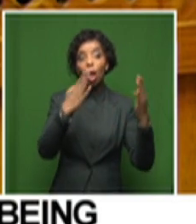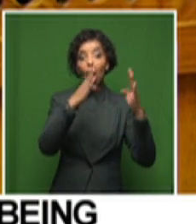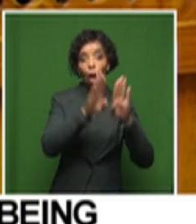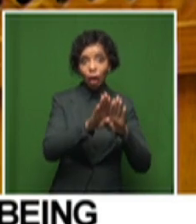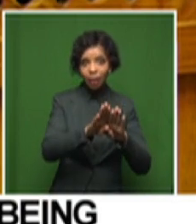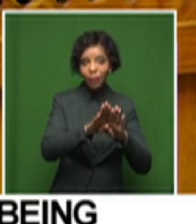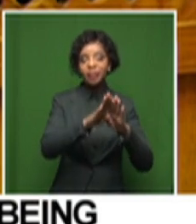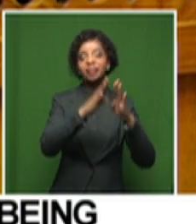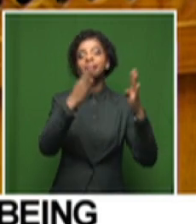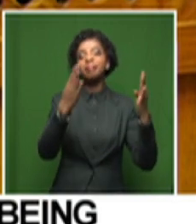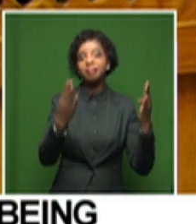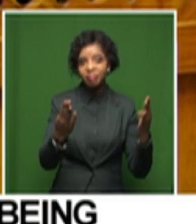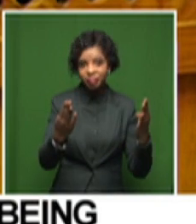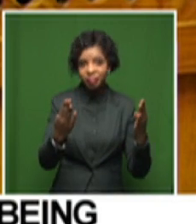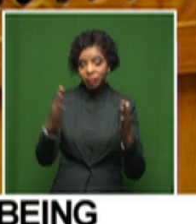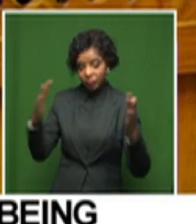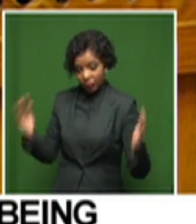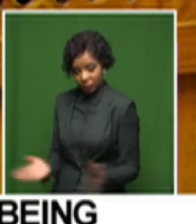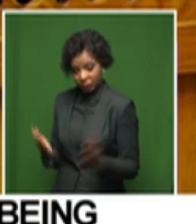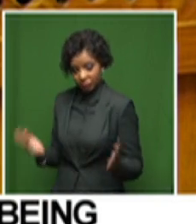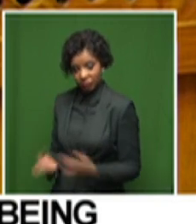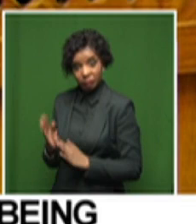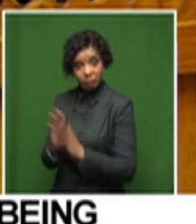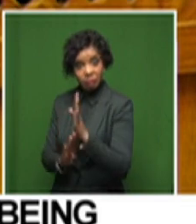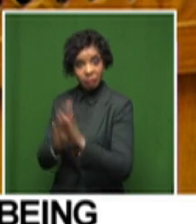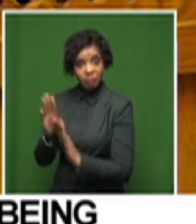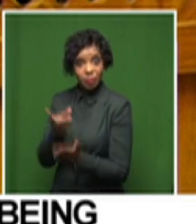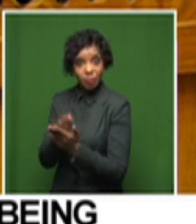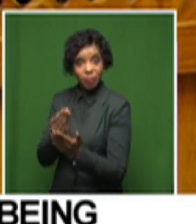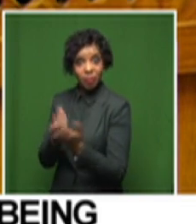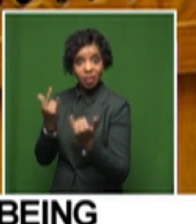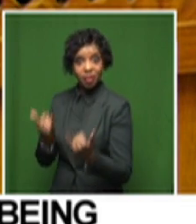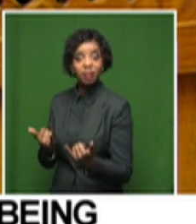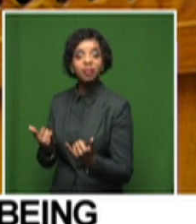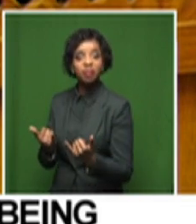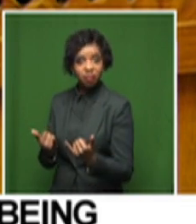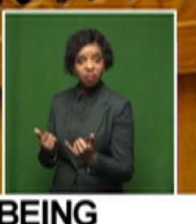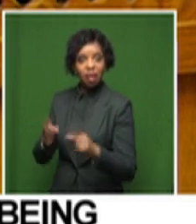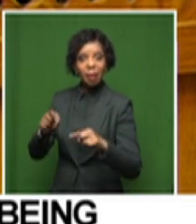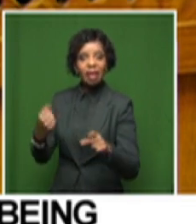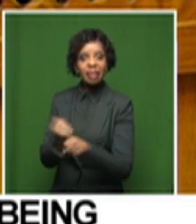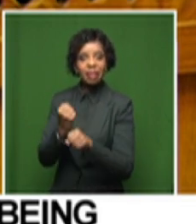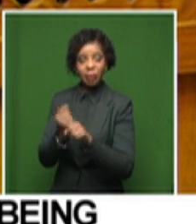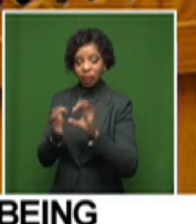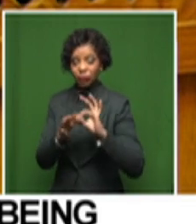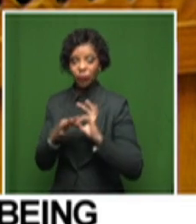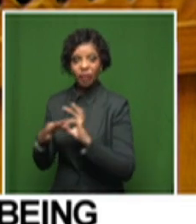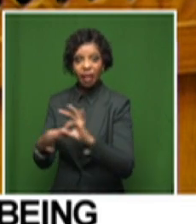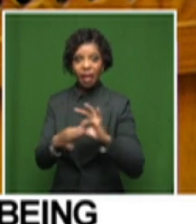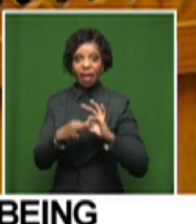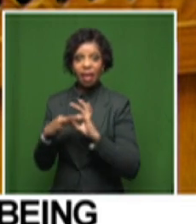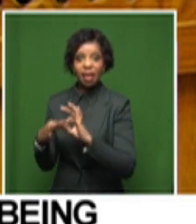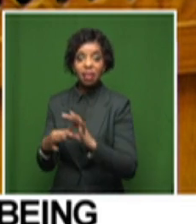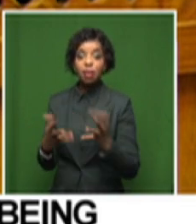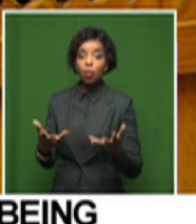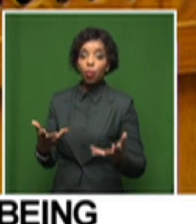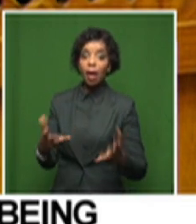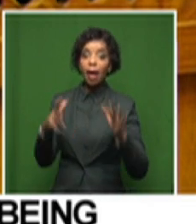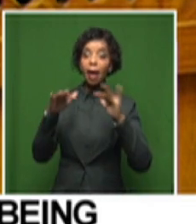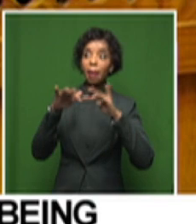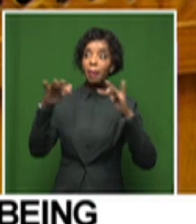rehabilitation, we need to come together to forge a new consensus on the public sector